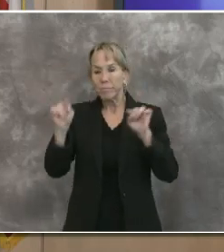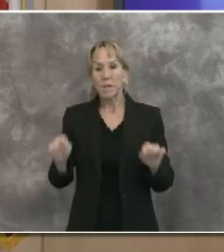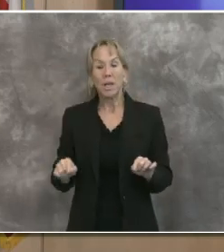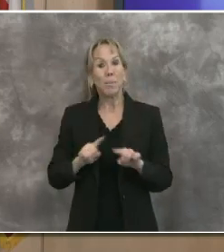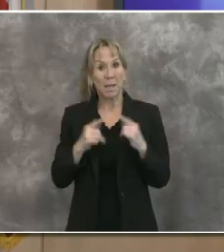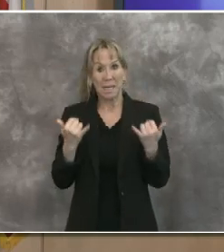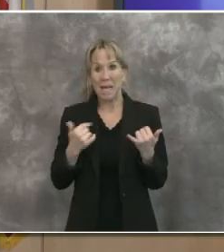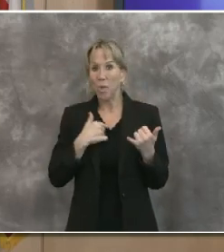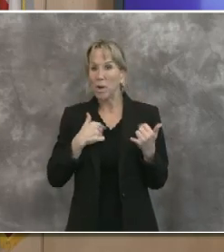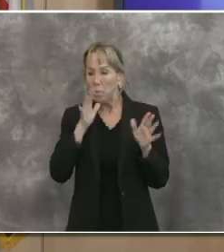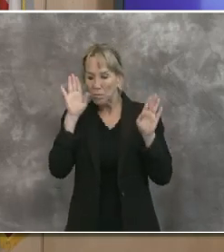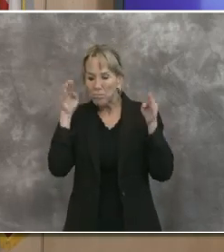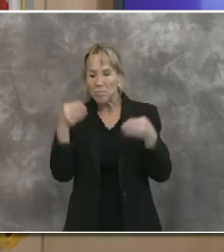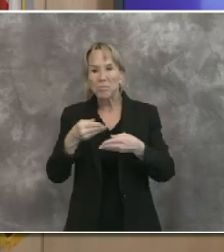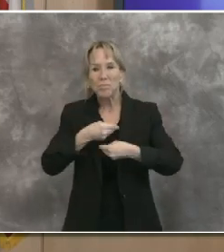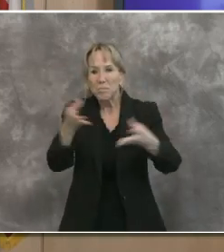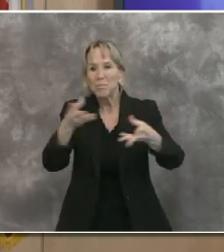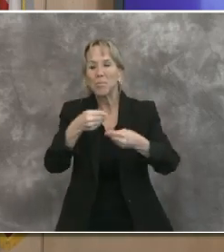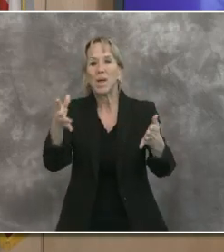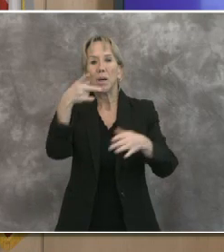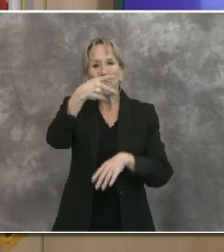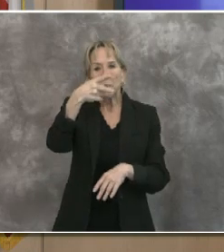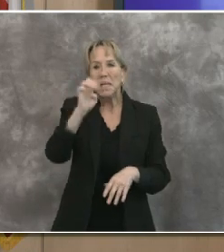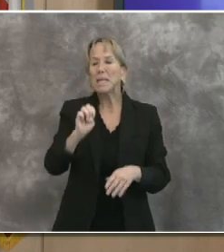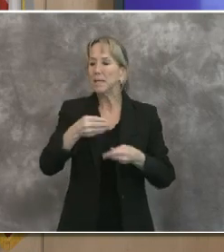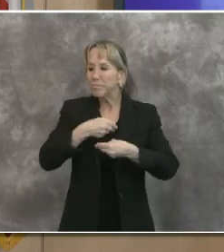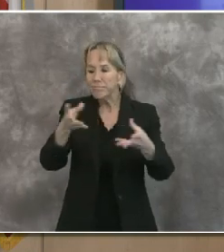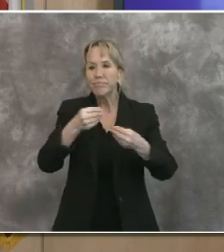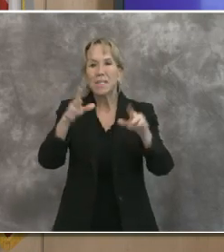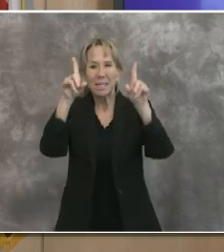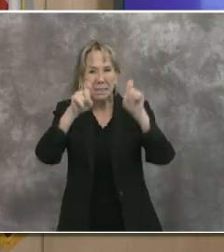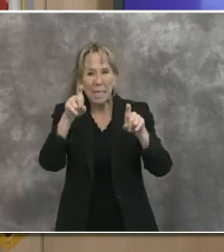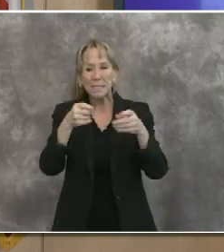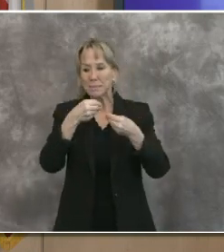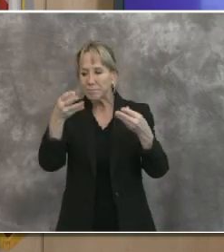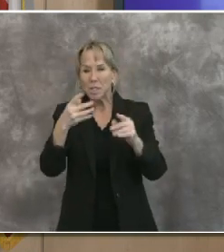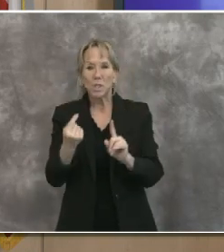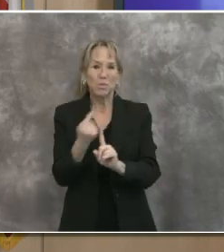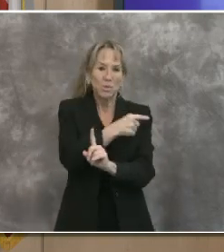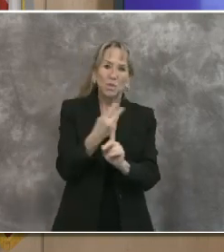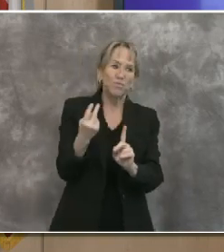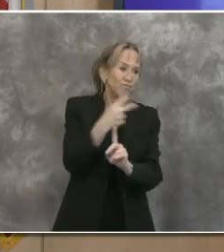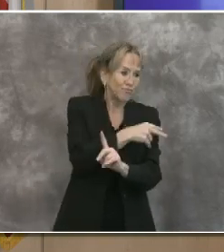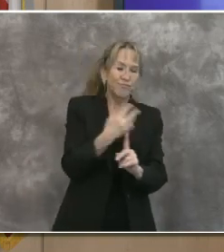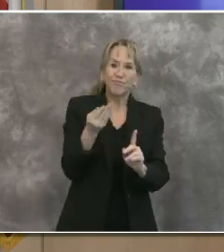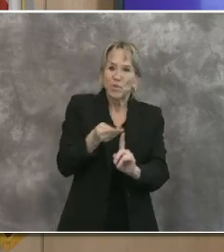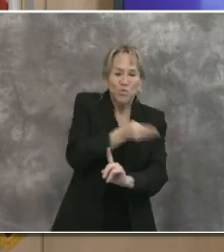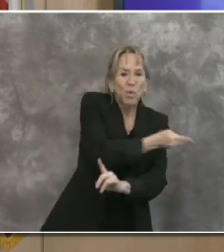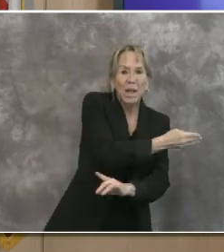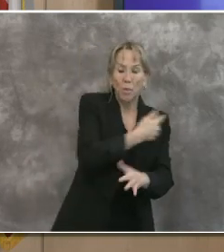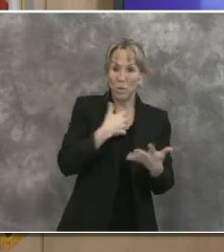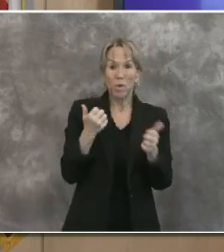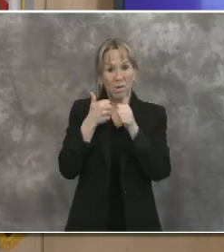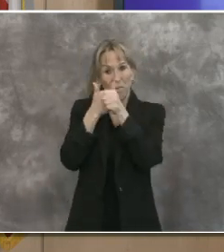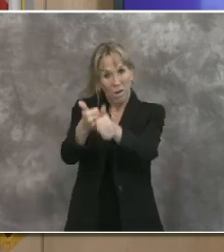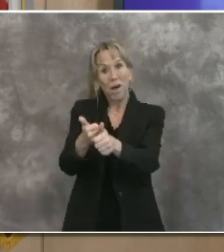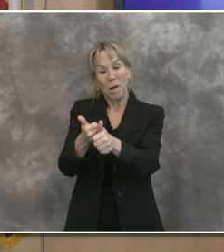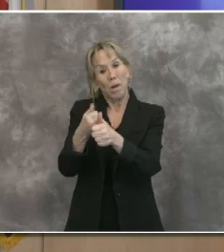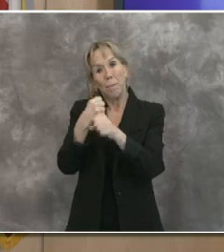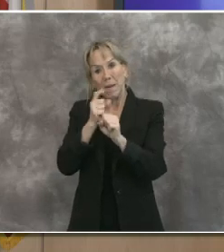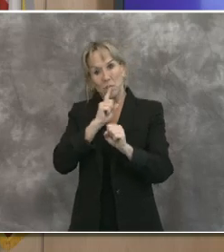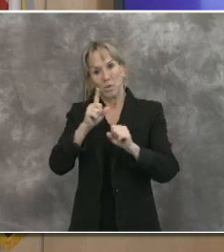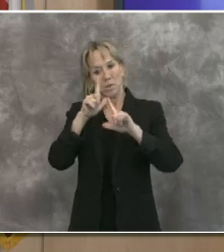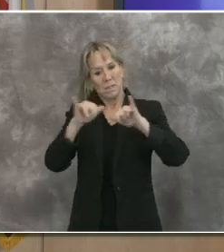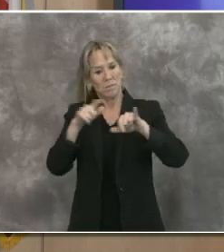assess hospitalizations and look at testing and tracing and all of the other components. Those are all valuable things that we want to comply with in the interest of protecting